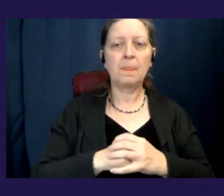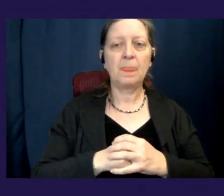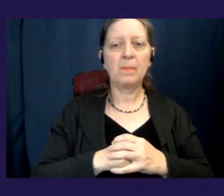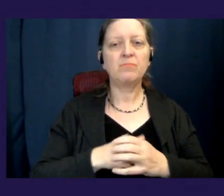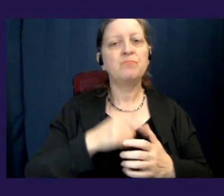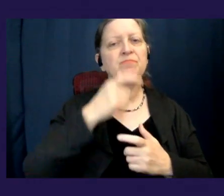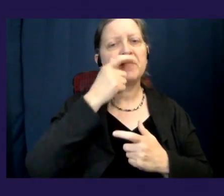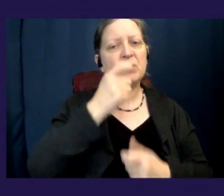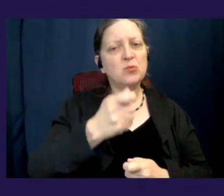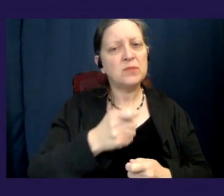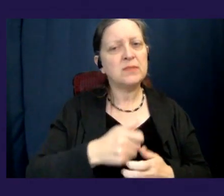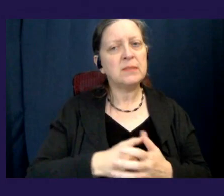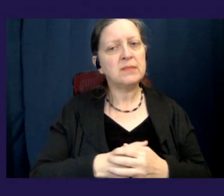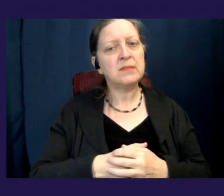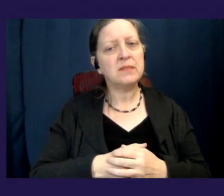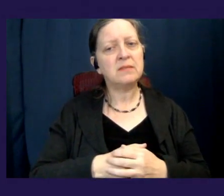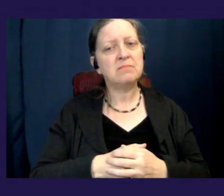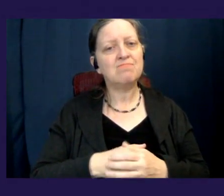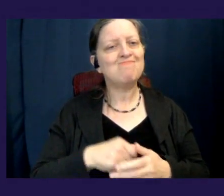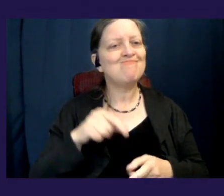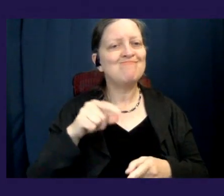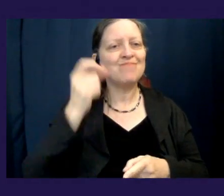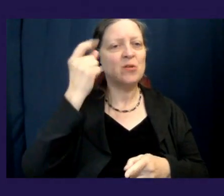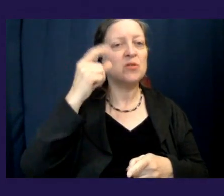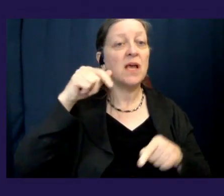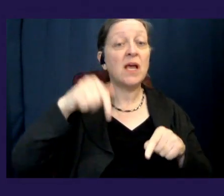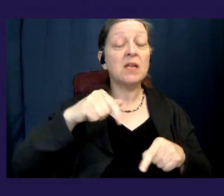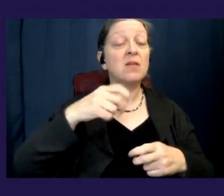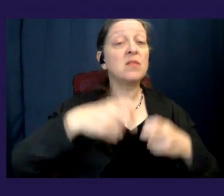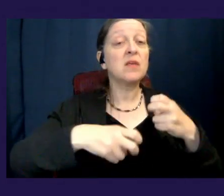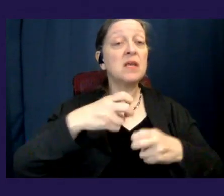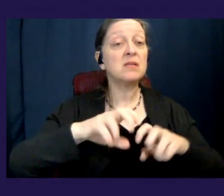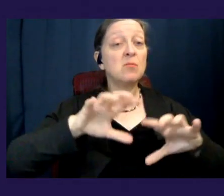not a government problem, right?